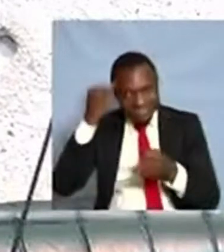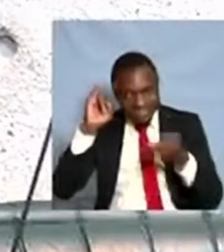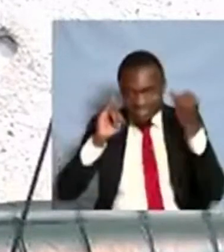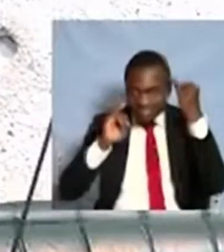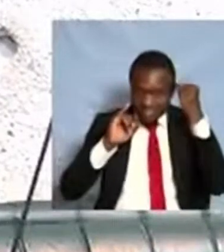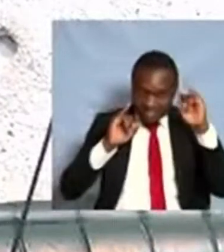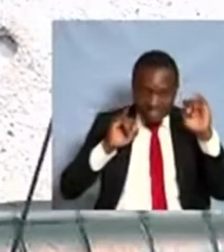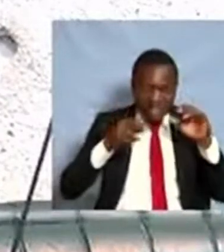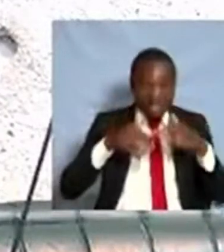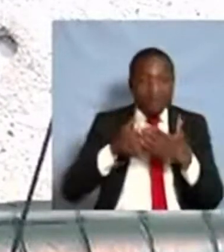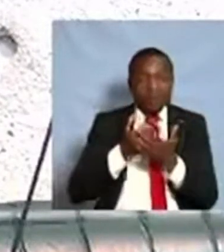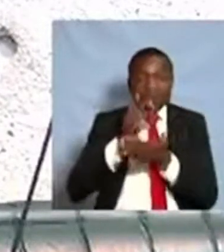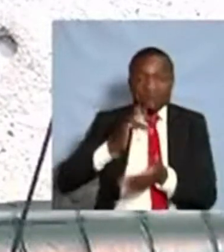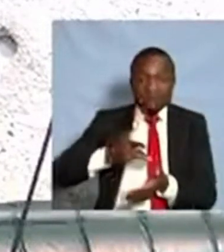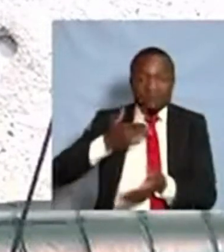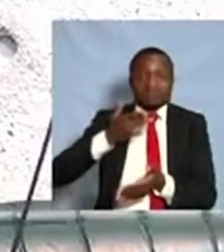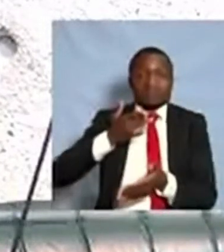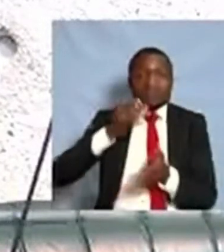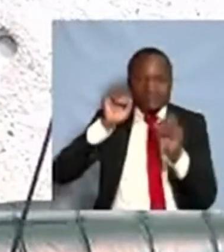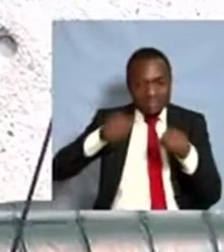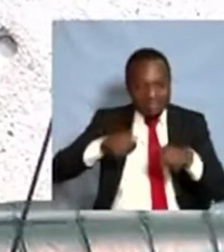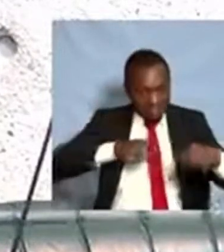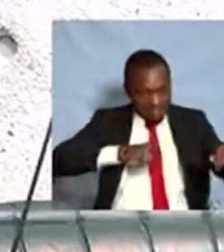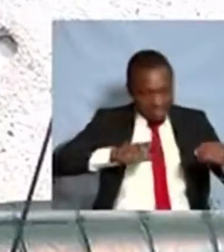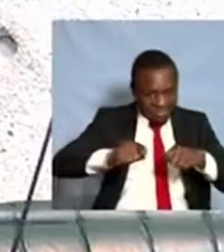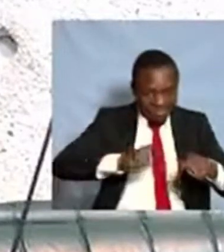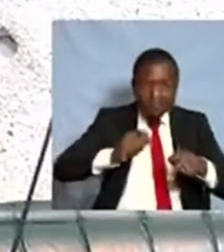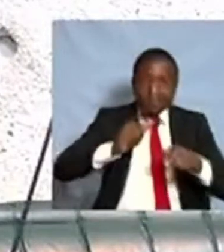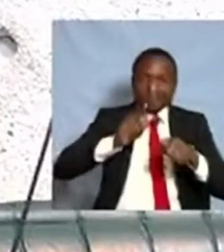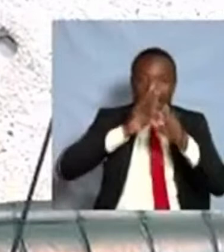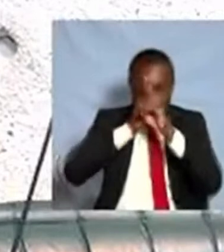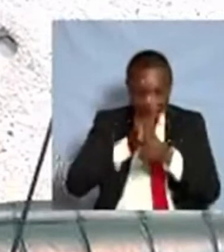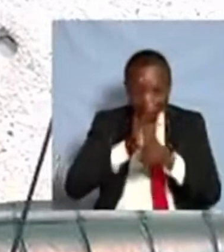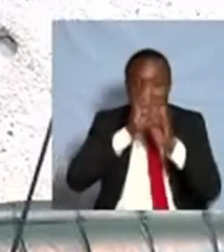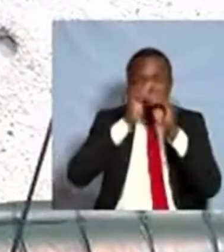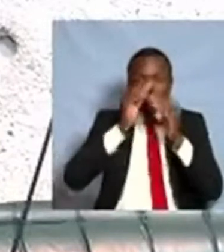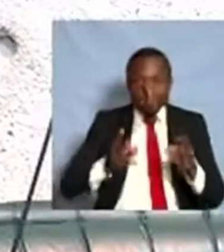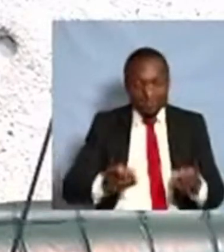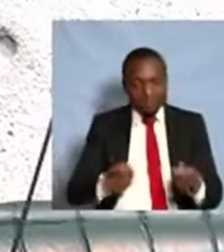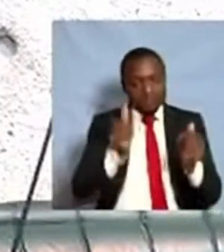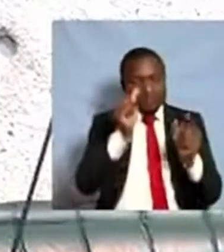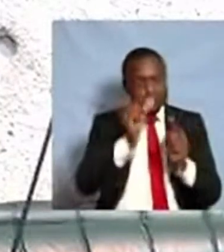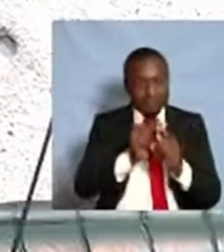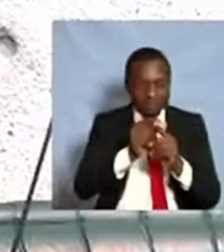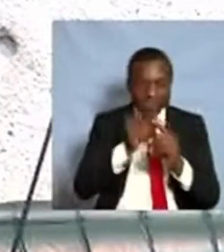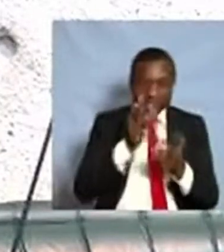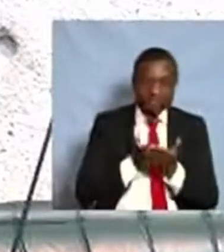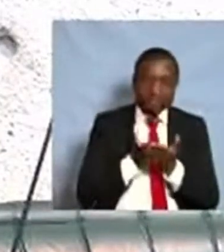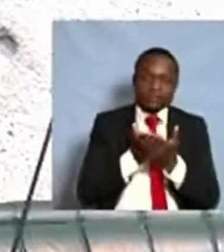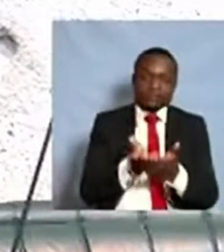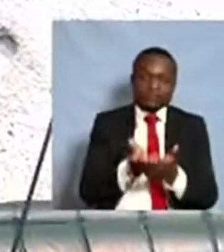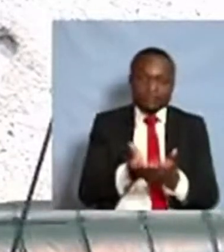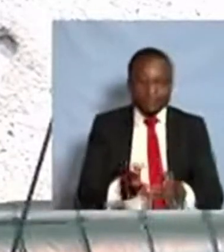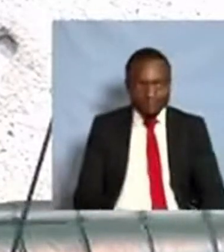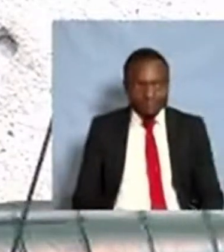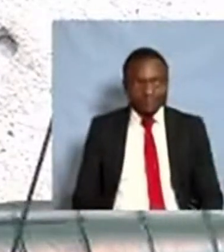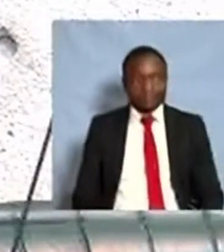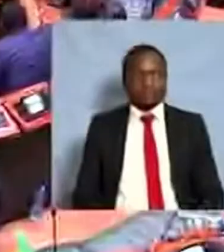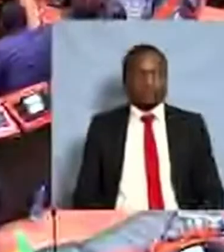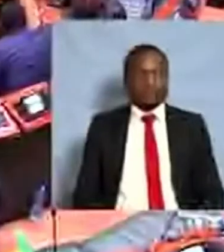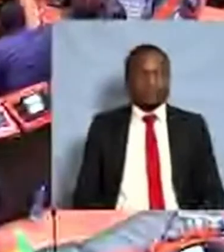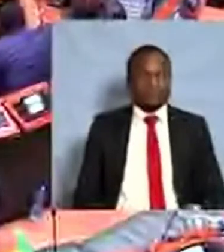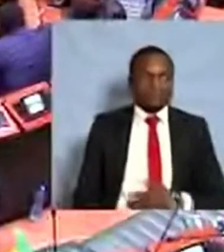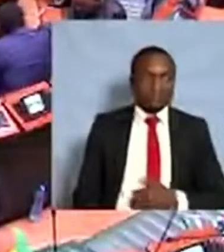how they feel they should be governed. Mr. Speaker, with these few words, I submit.